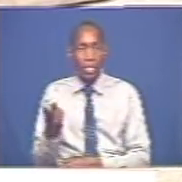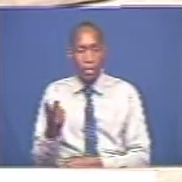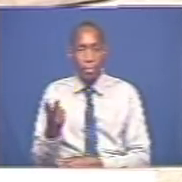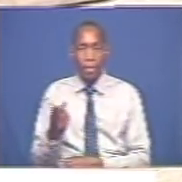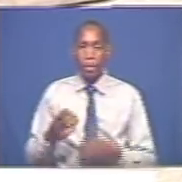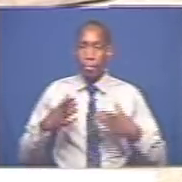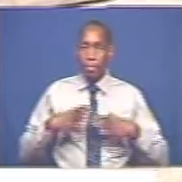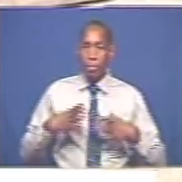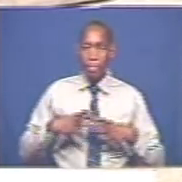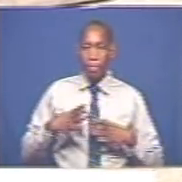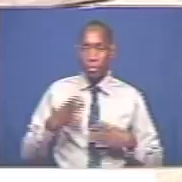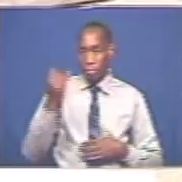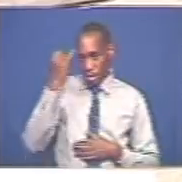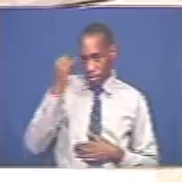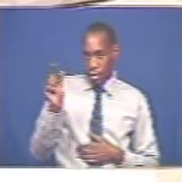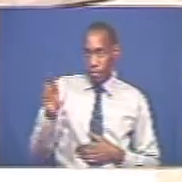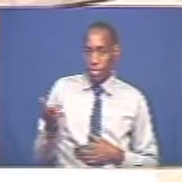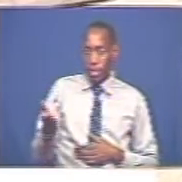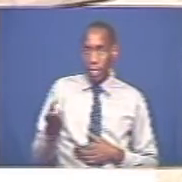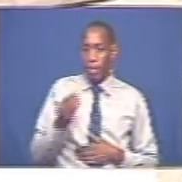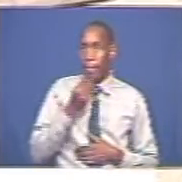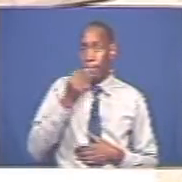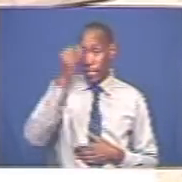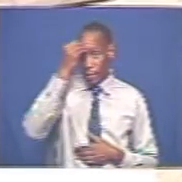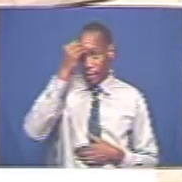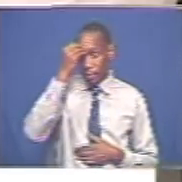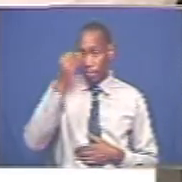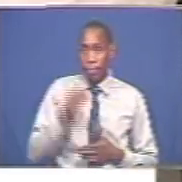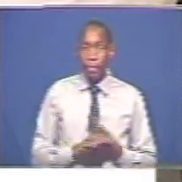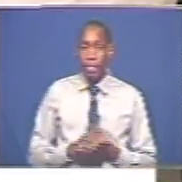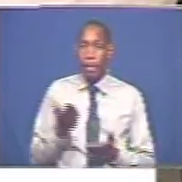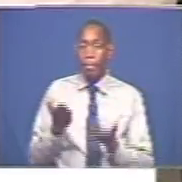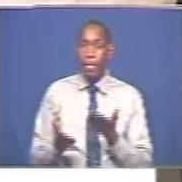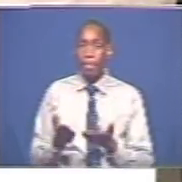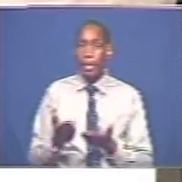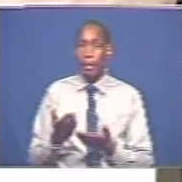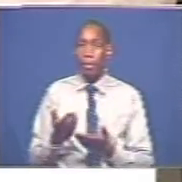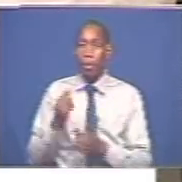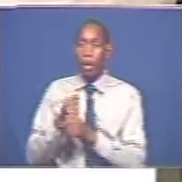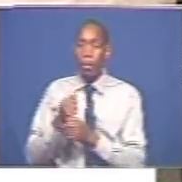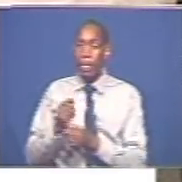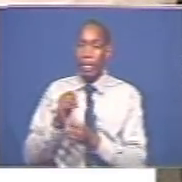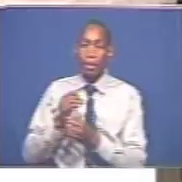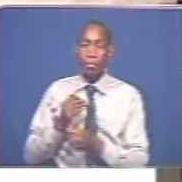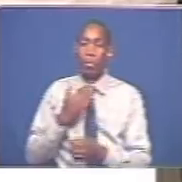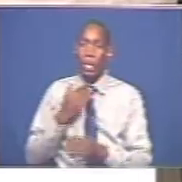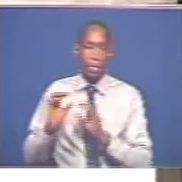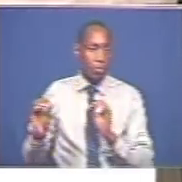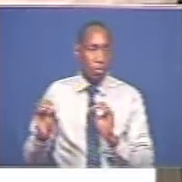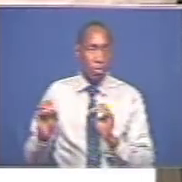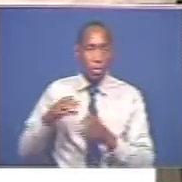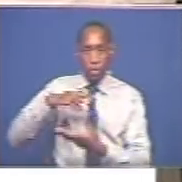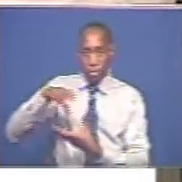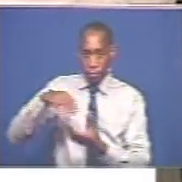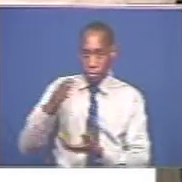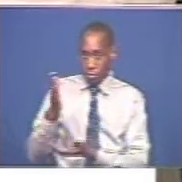people imagine that this person is just pretending. Maybe they don't want to work or something like that. So that confusion is a